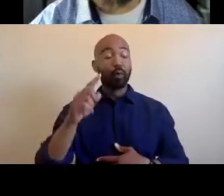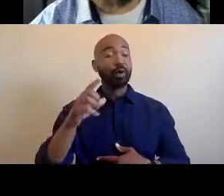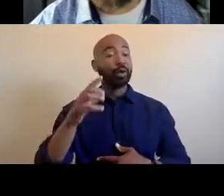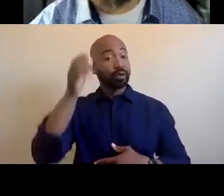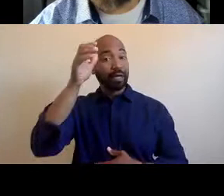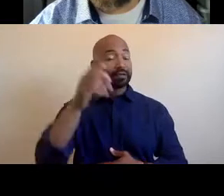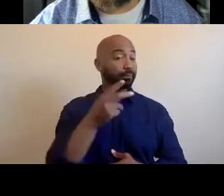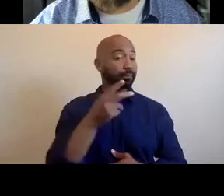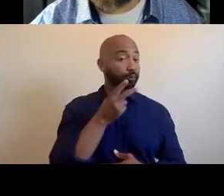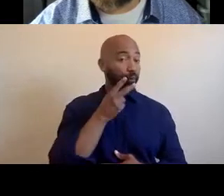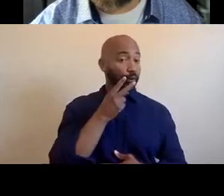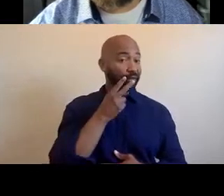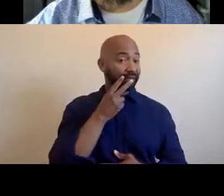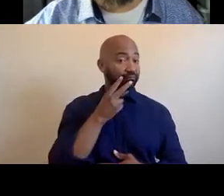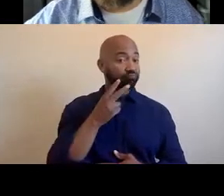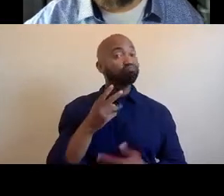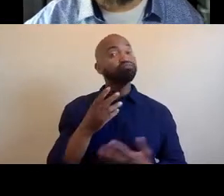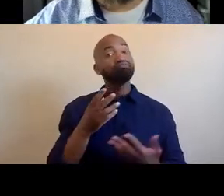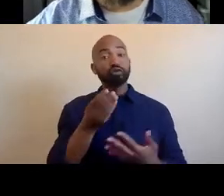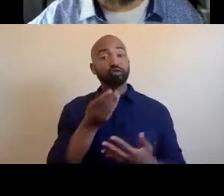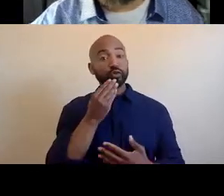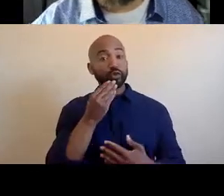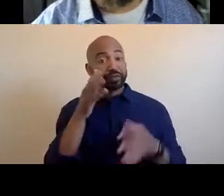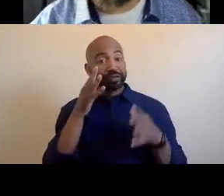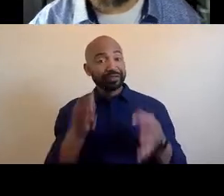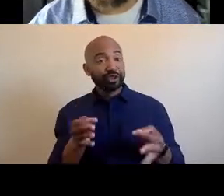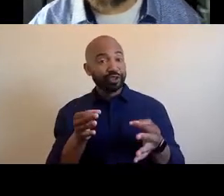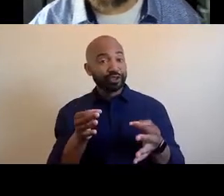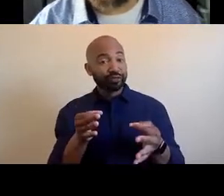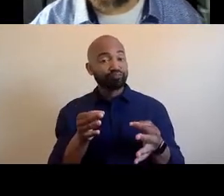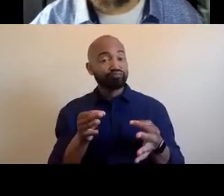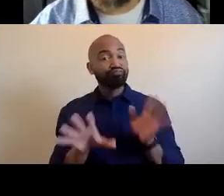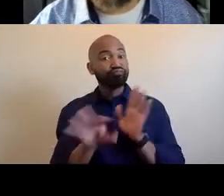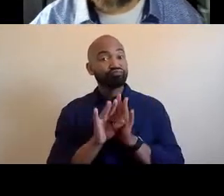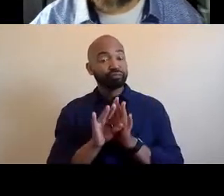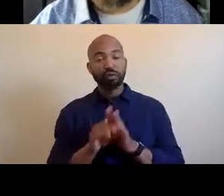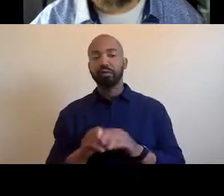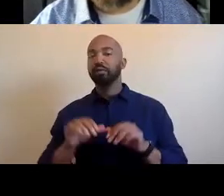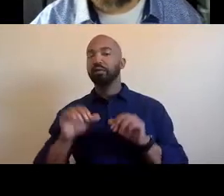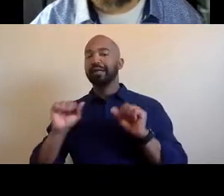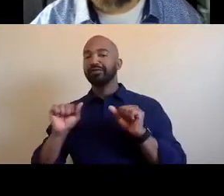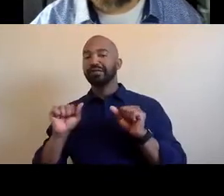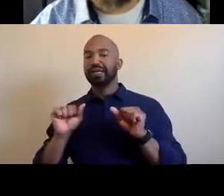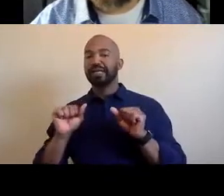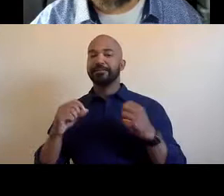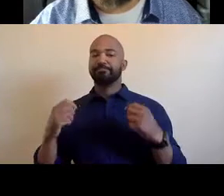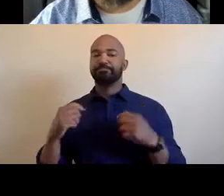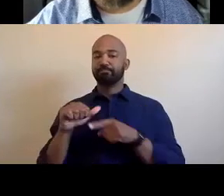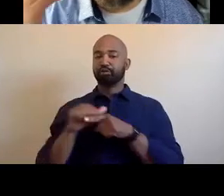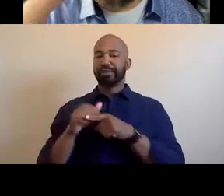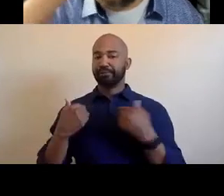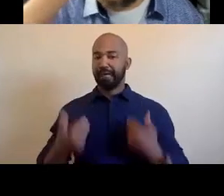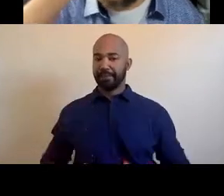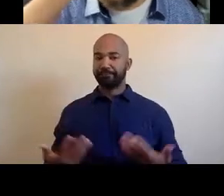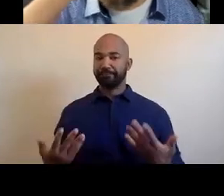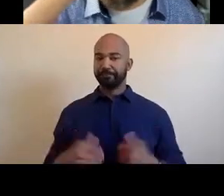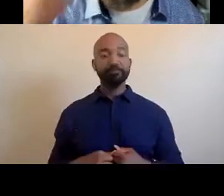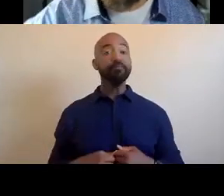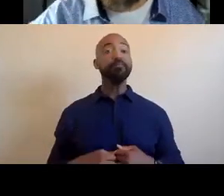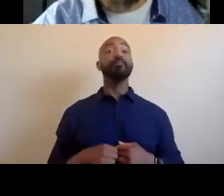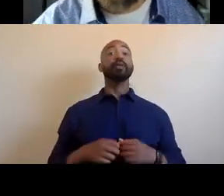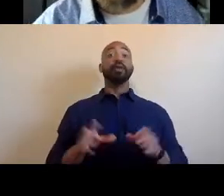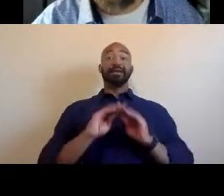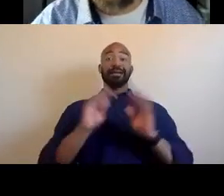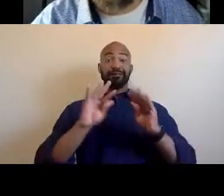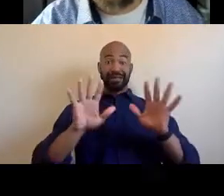smoking, as well as food choices, as well as exercise. I want to just clarify too that a lot of